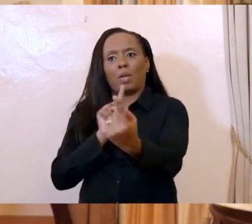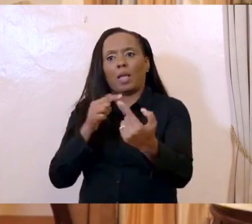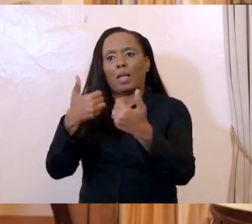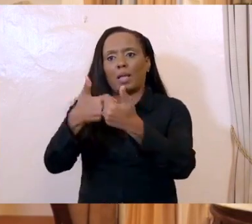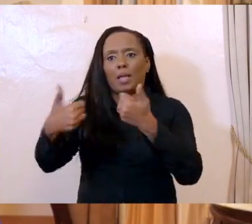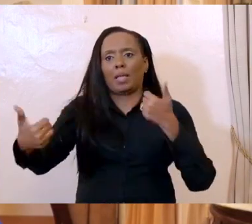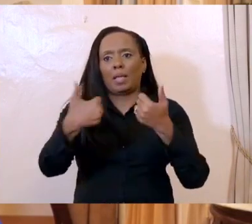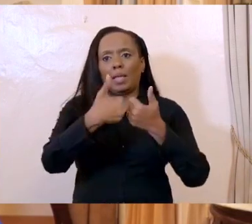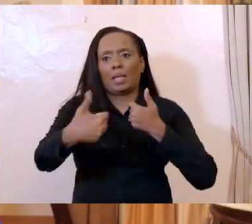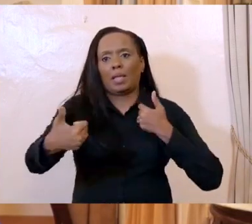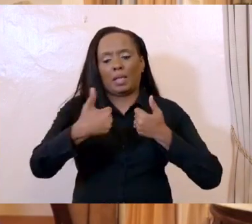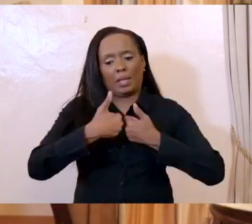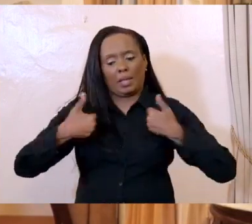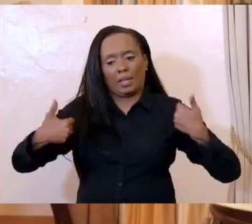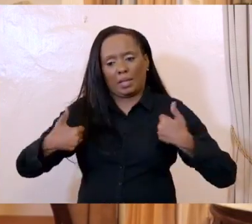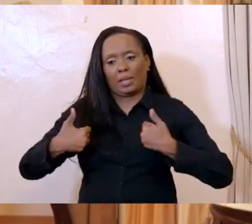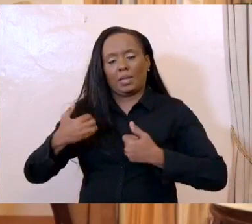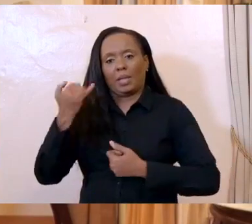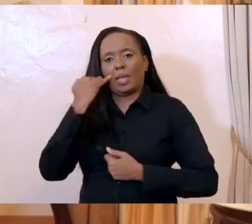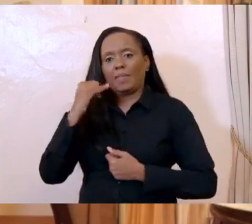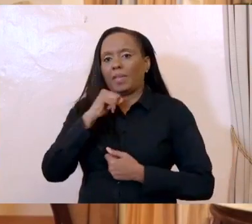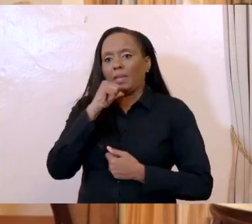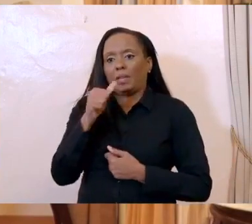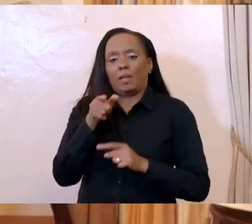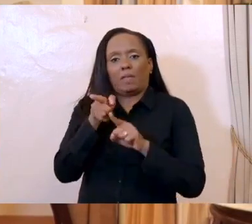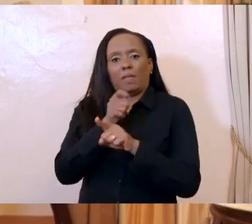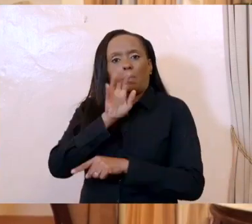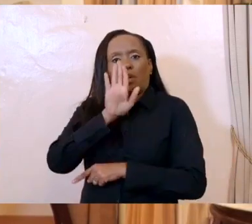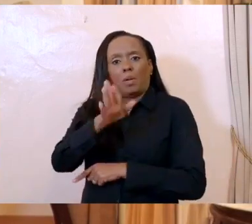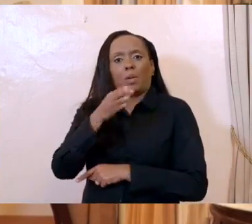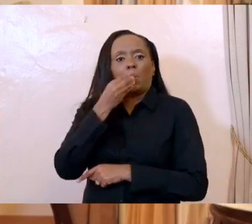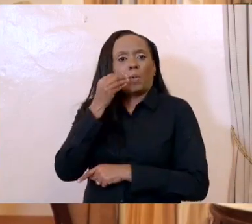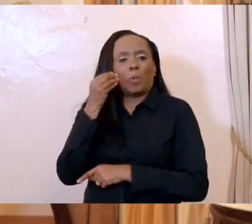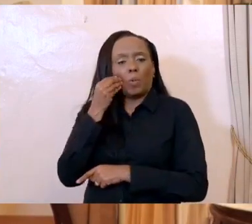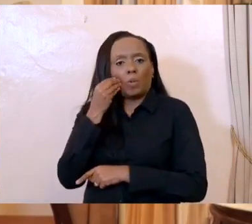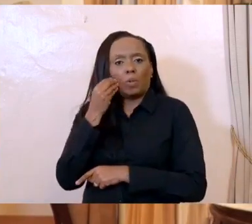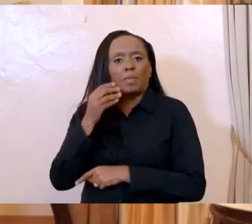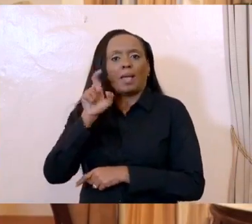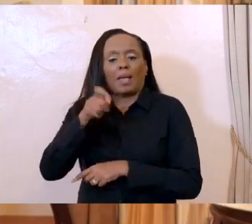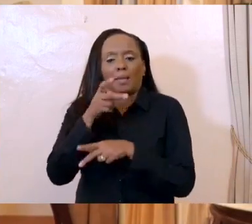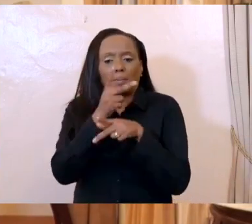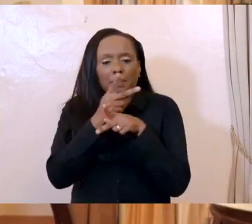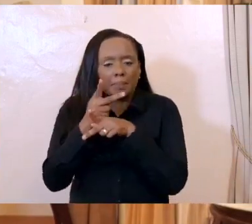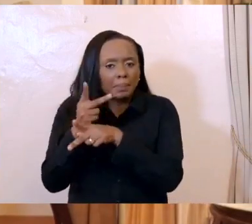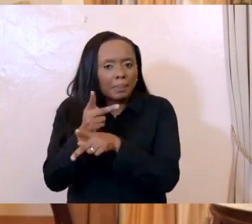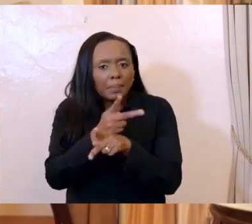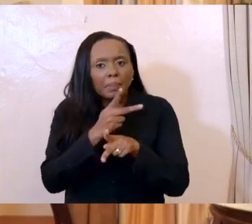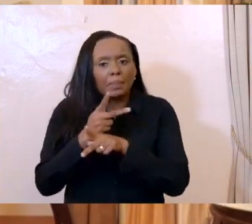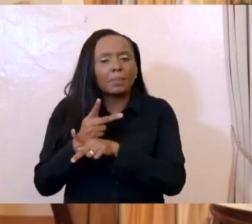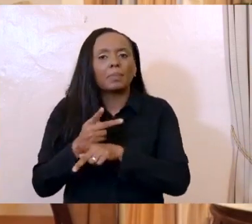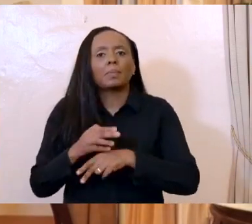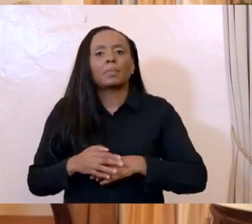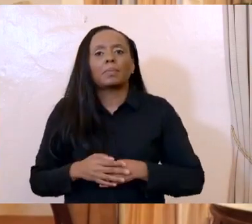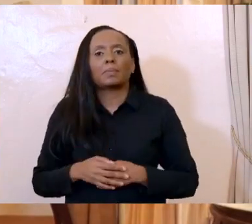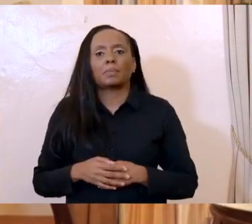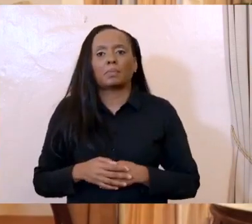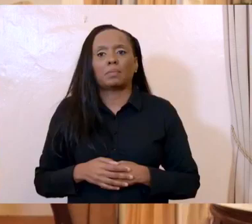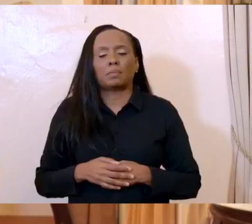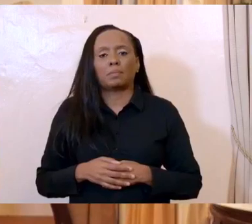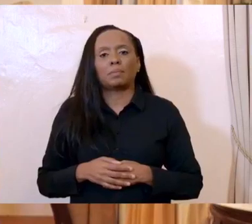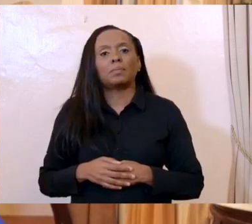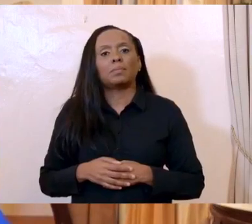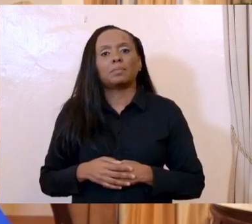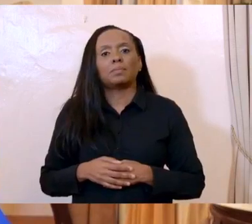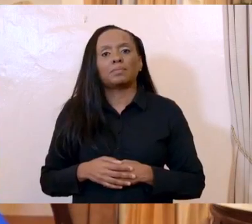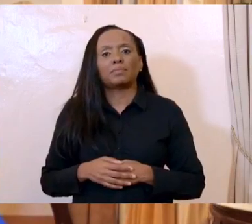who are not members of our household, and indeed to take certain precautionary measures within our